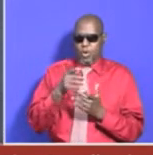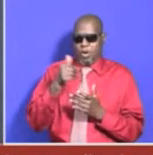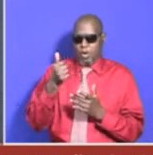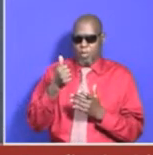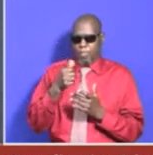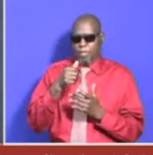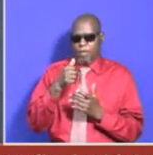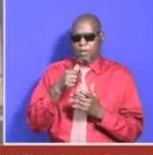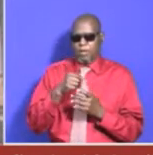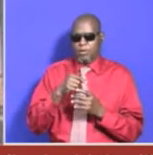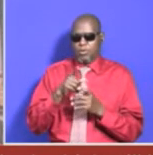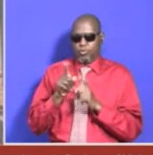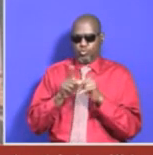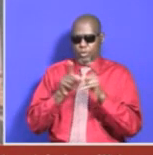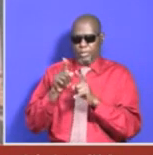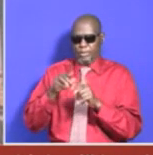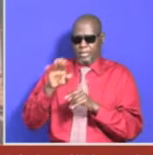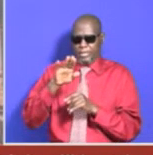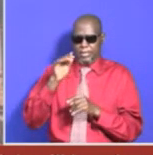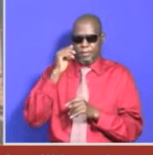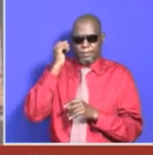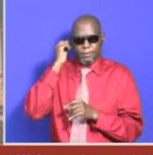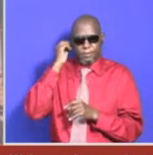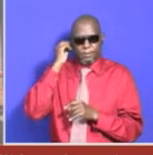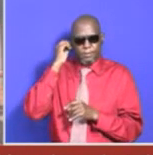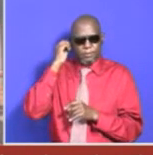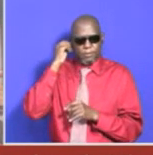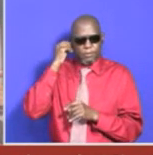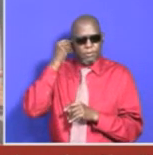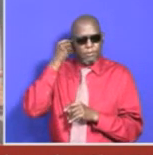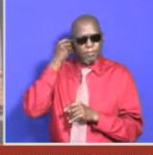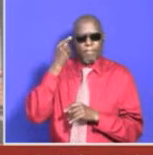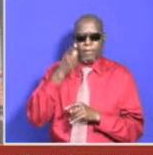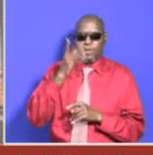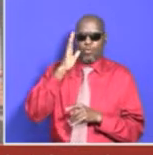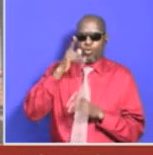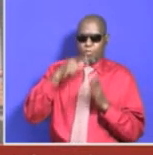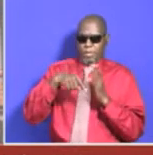wanapita. That will be a big win in the tourism